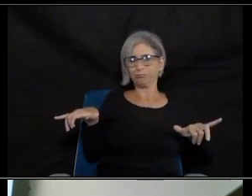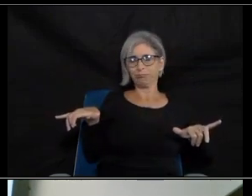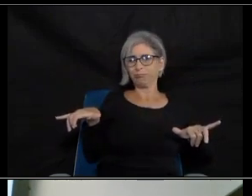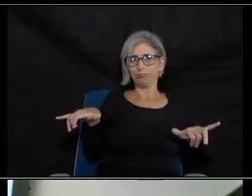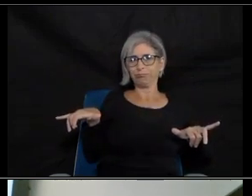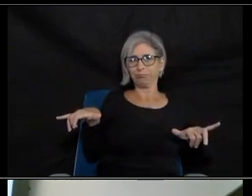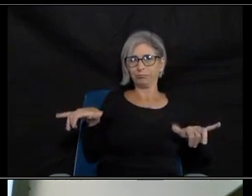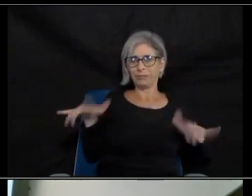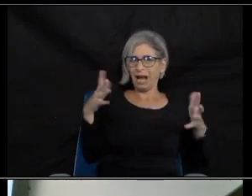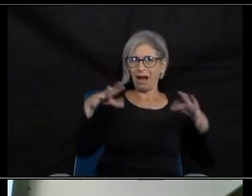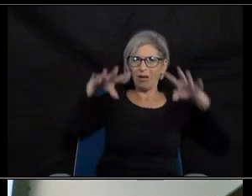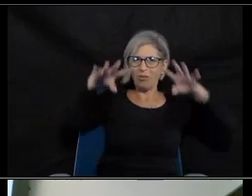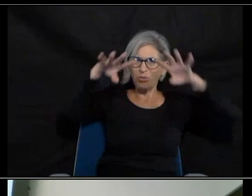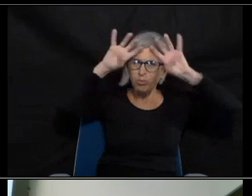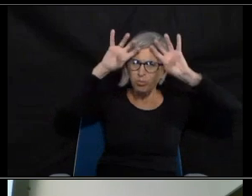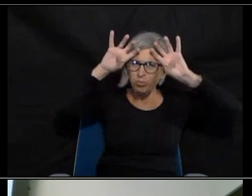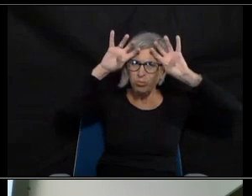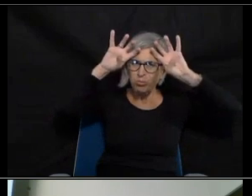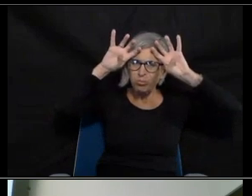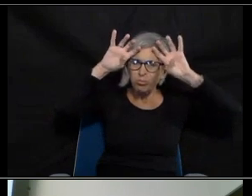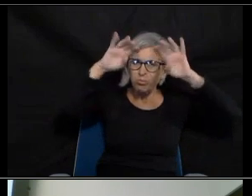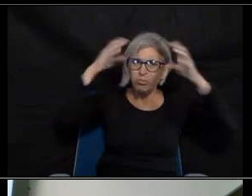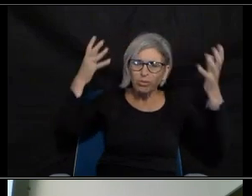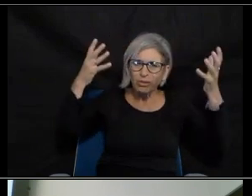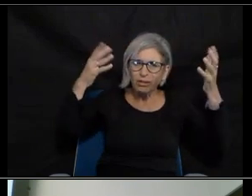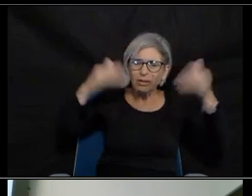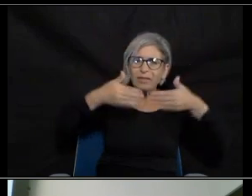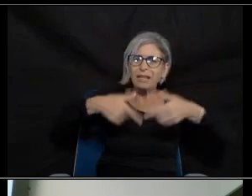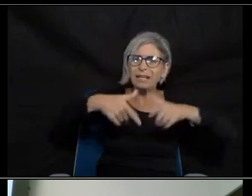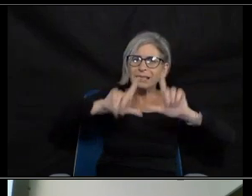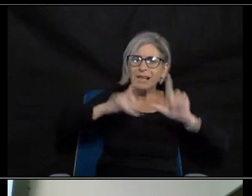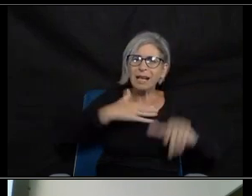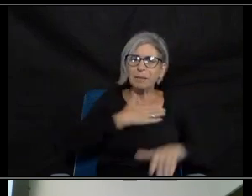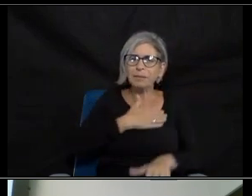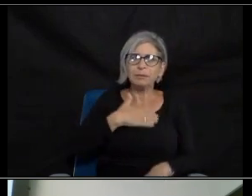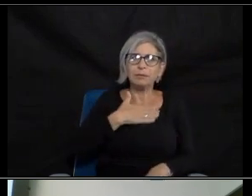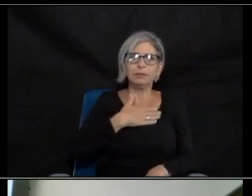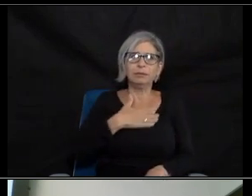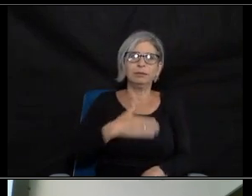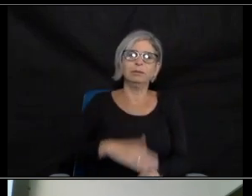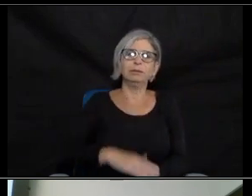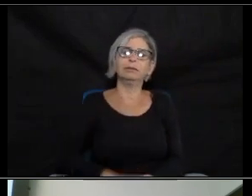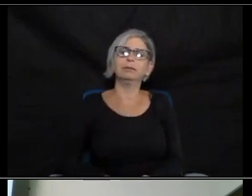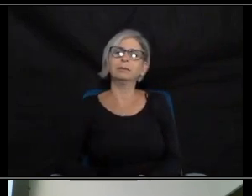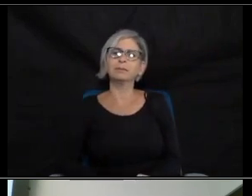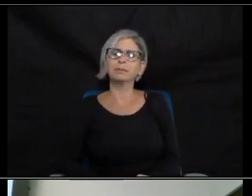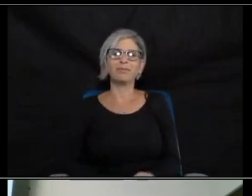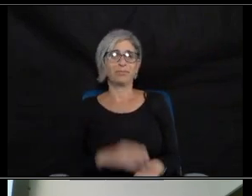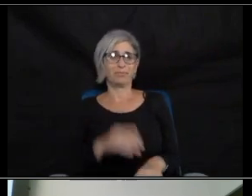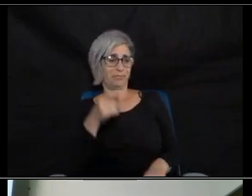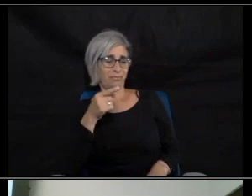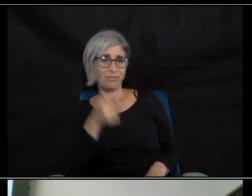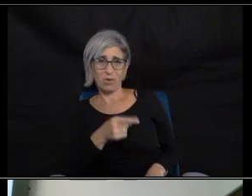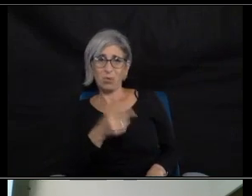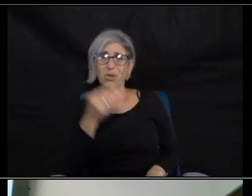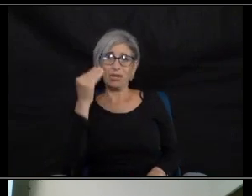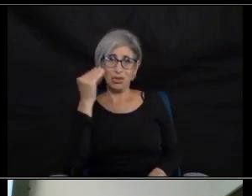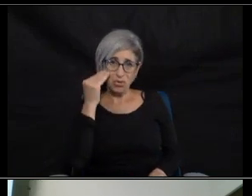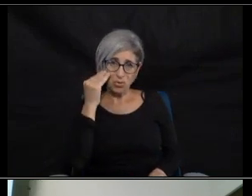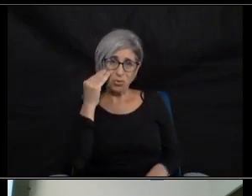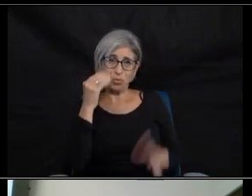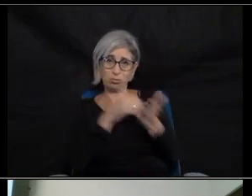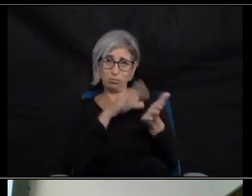it baffles me. If you could go to the next slide, John, please. So not only did we know it and put it